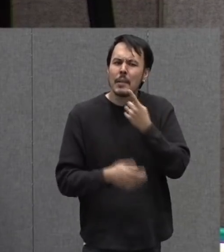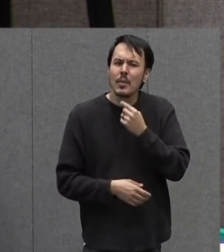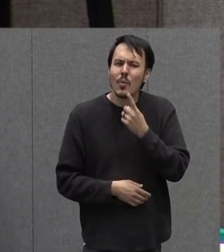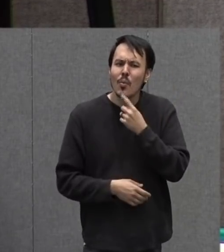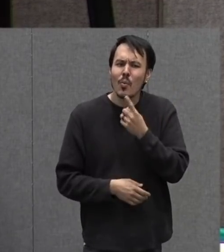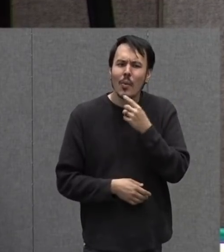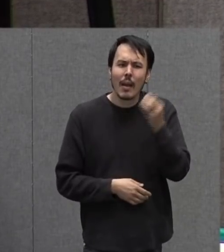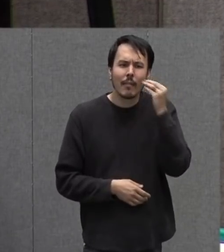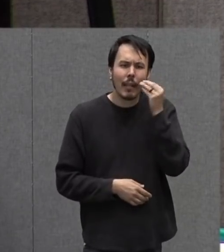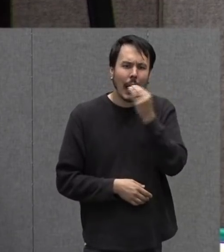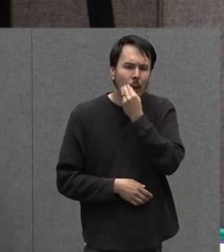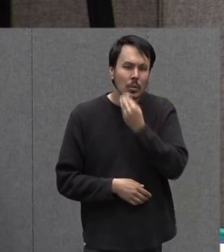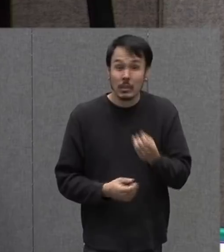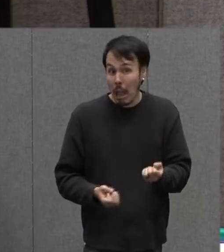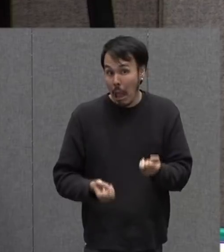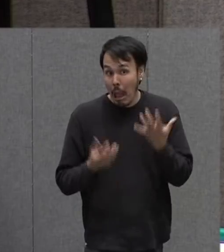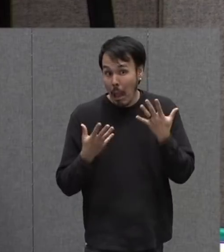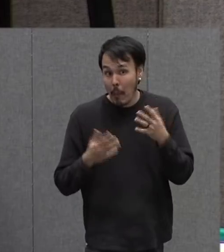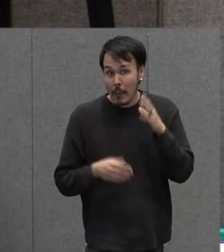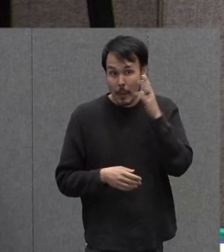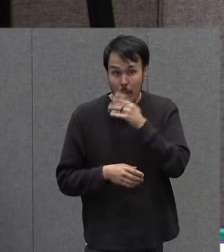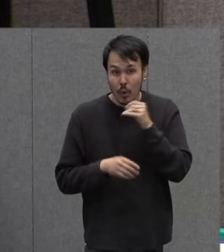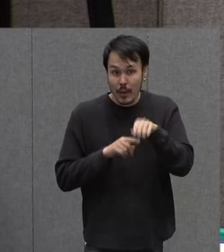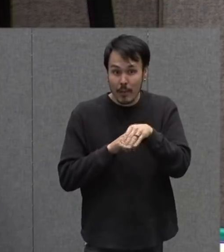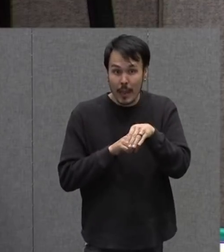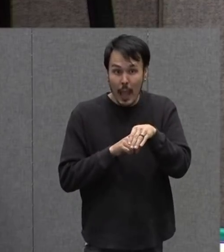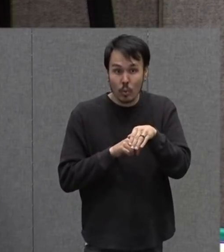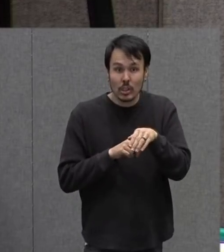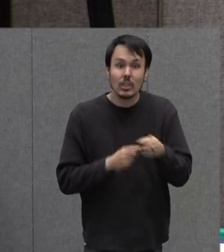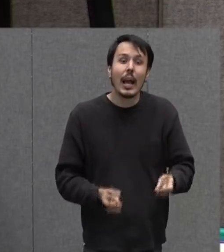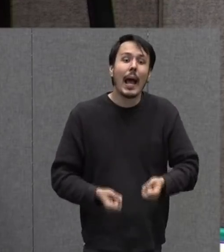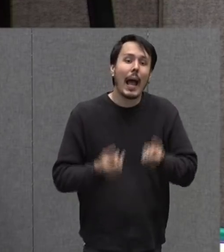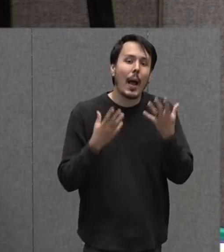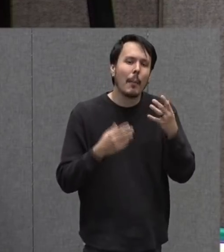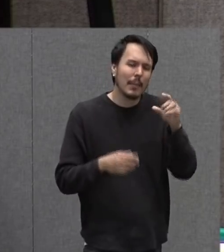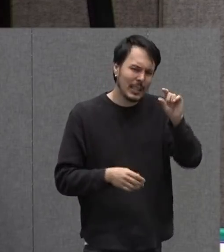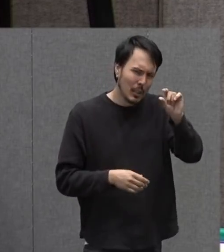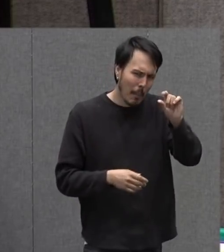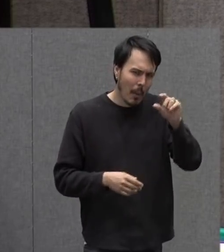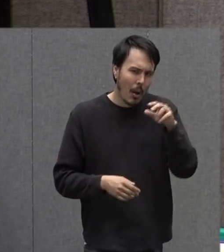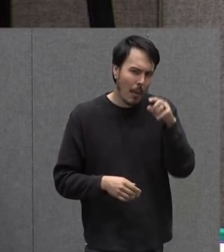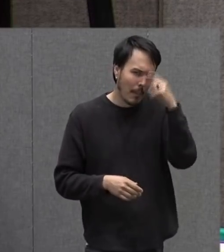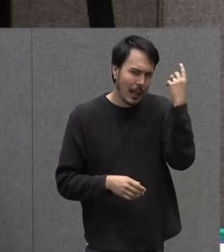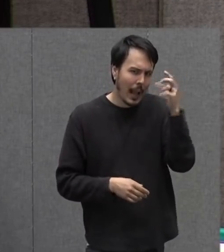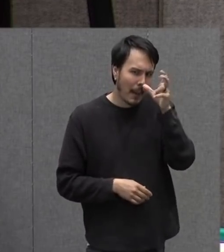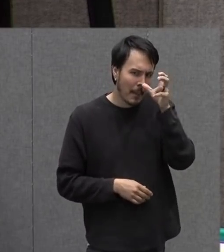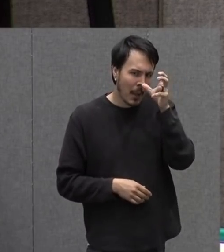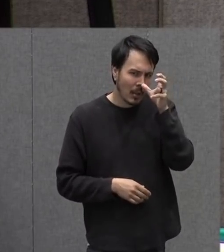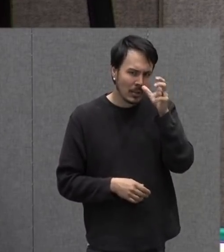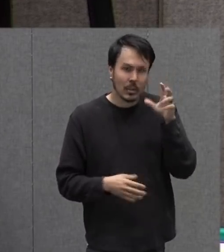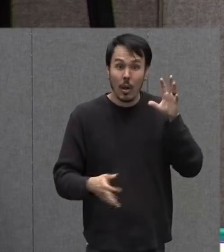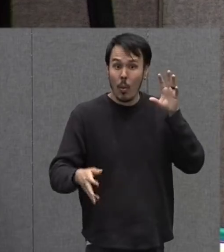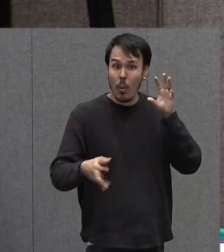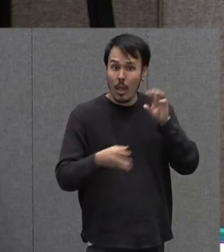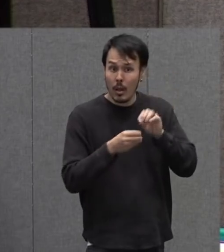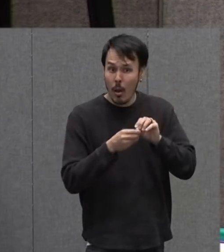there? How many pretty petals were there? How many tiny black bugs were there in all?